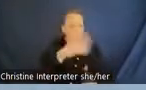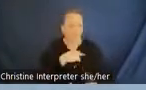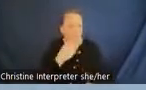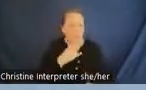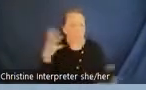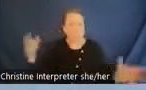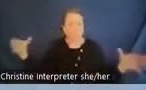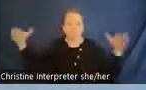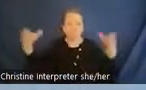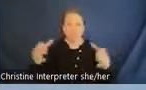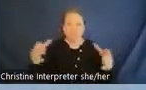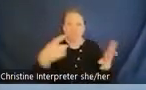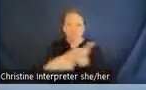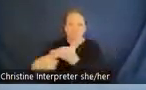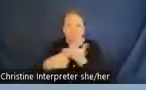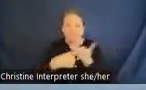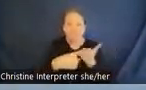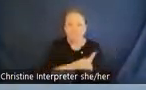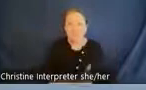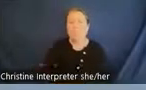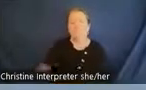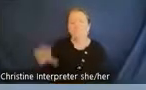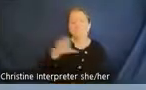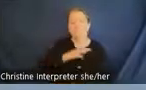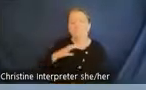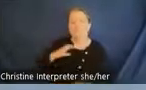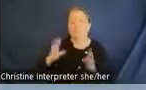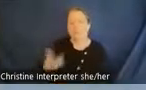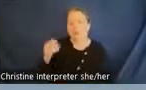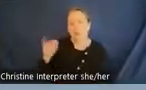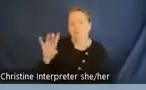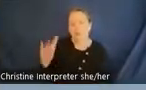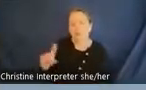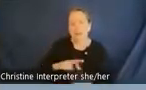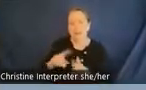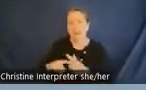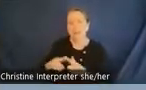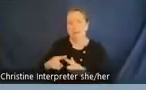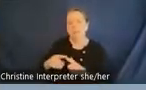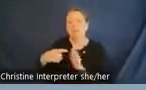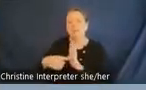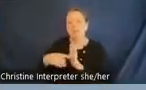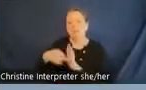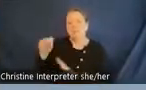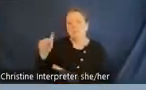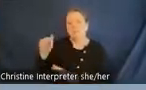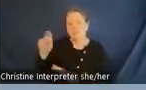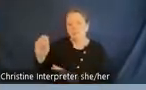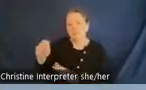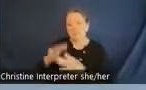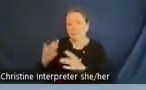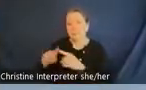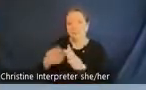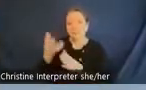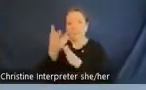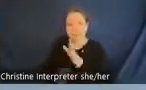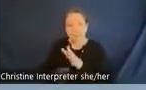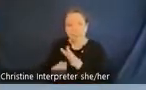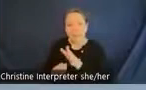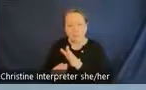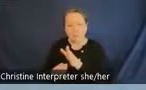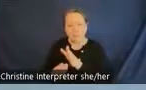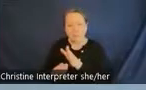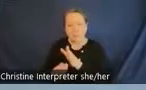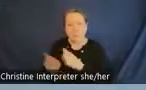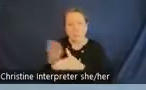Josh Hanford, Commissioner Hanford, and Representative Stevens commented on this gap between kind